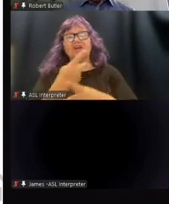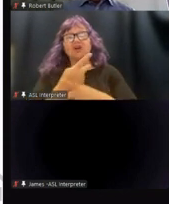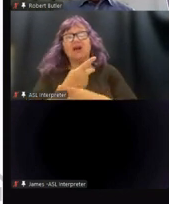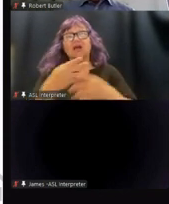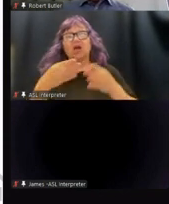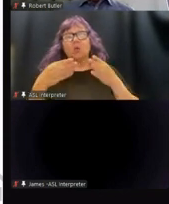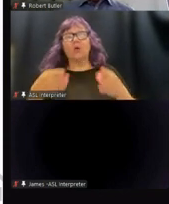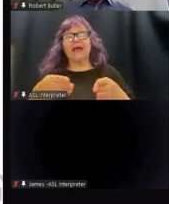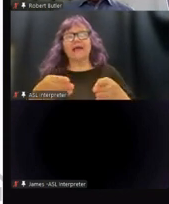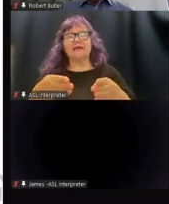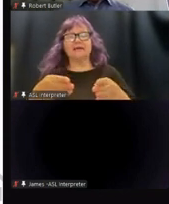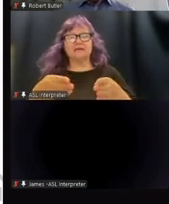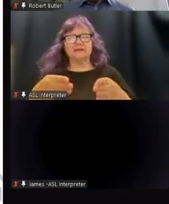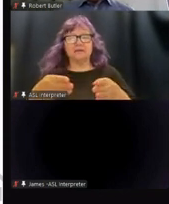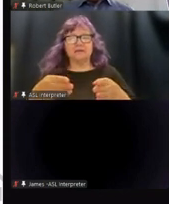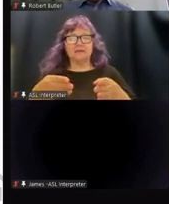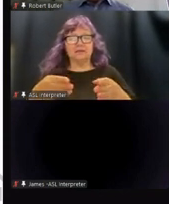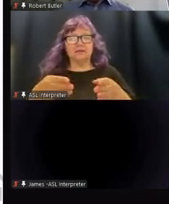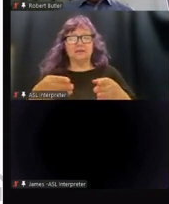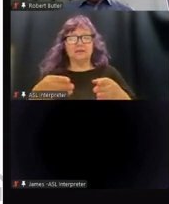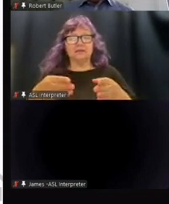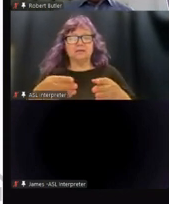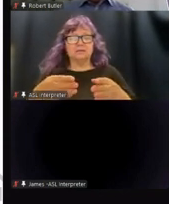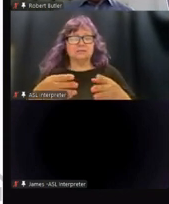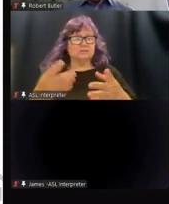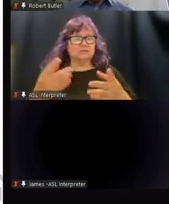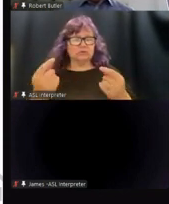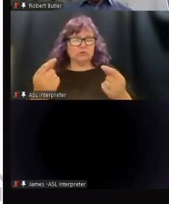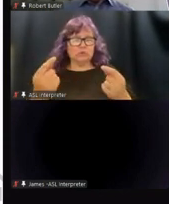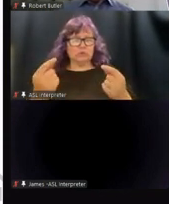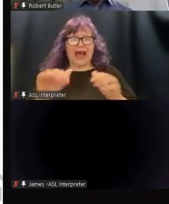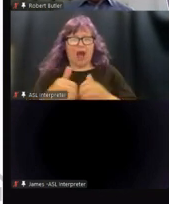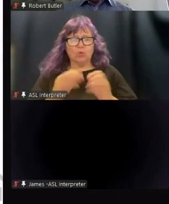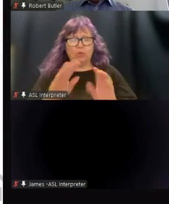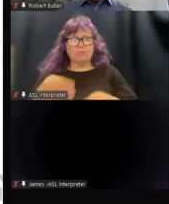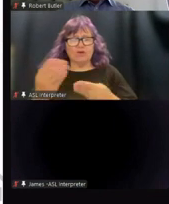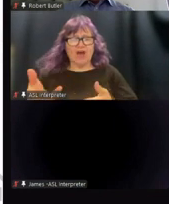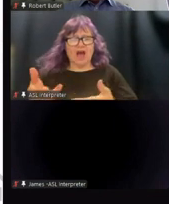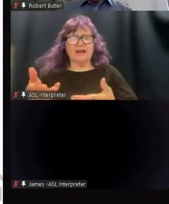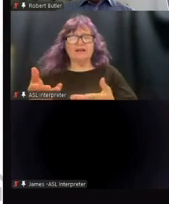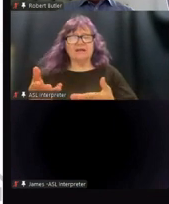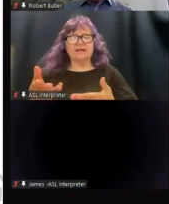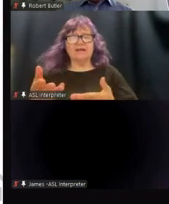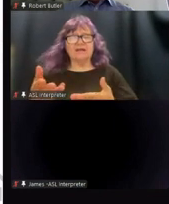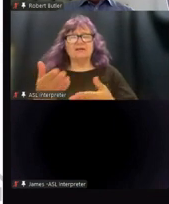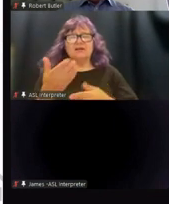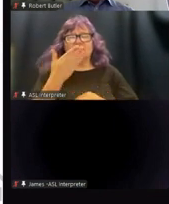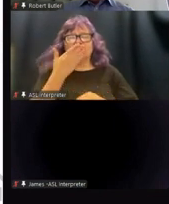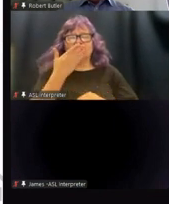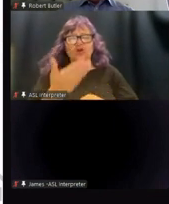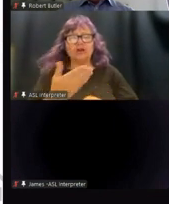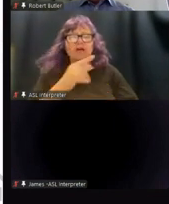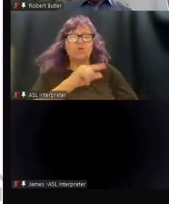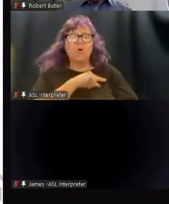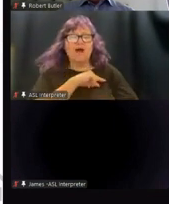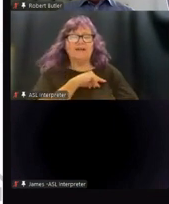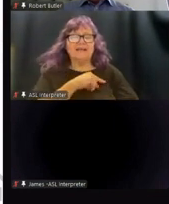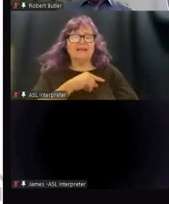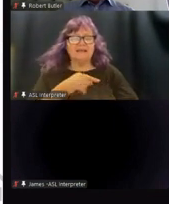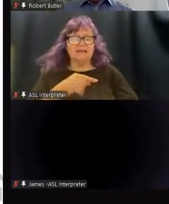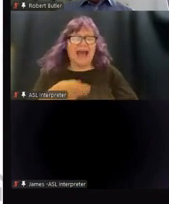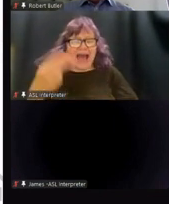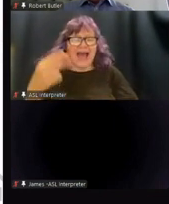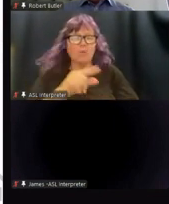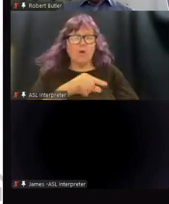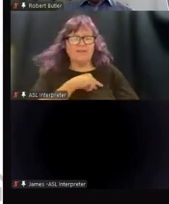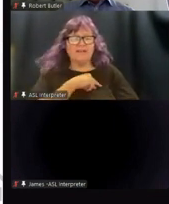thread this needle. How do we provide good, high-quality accessibility in